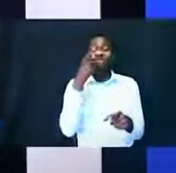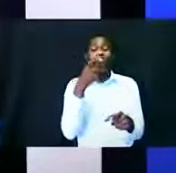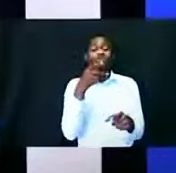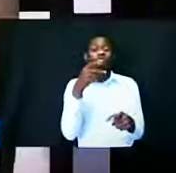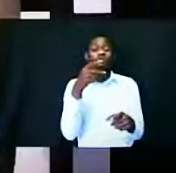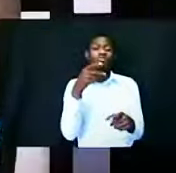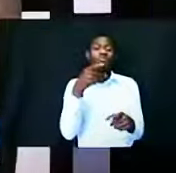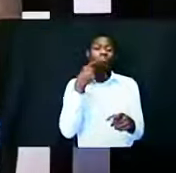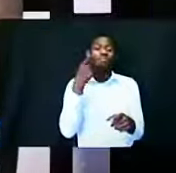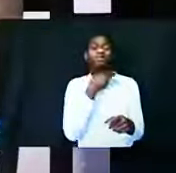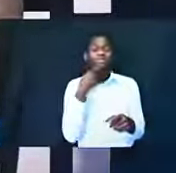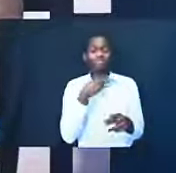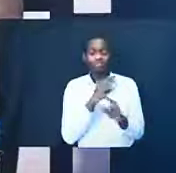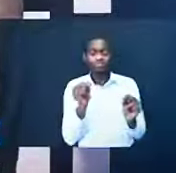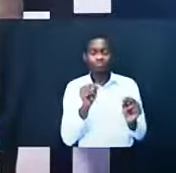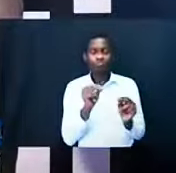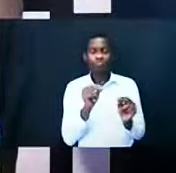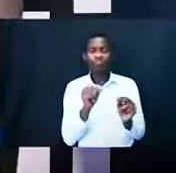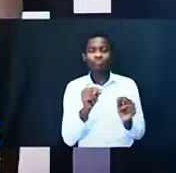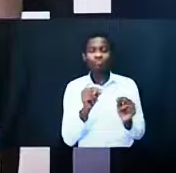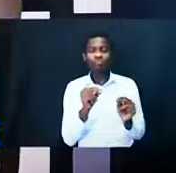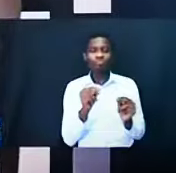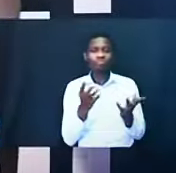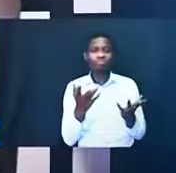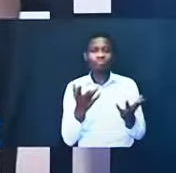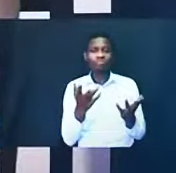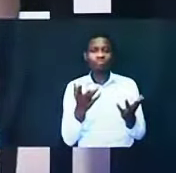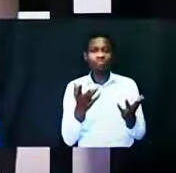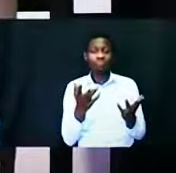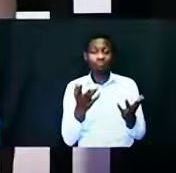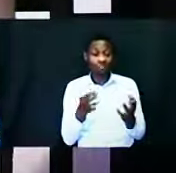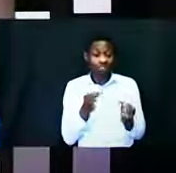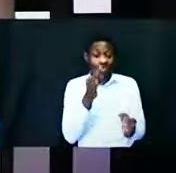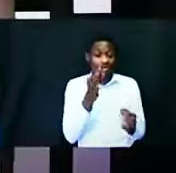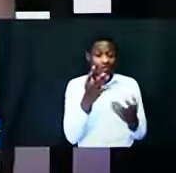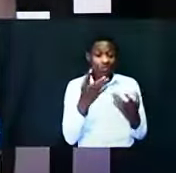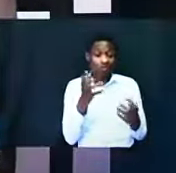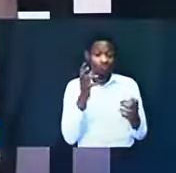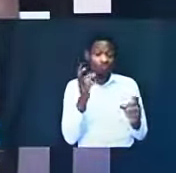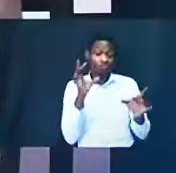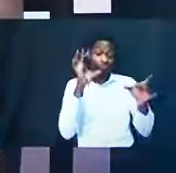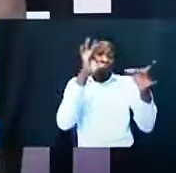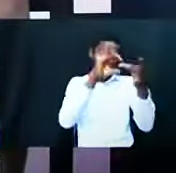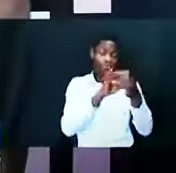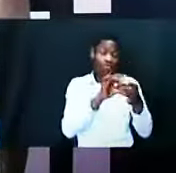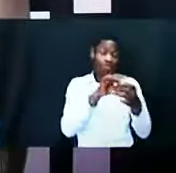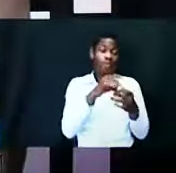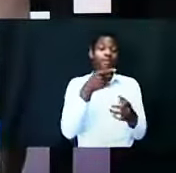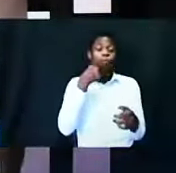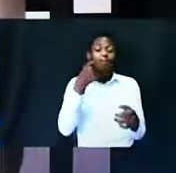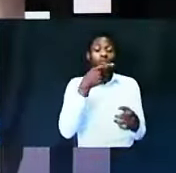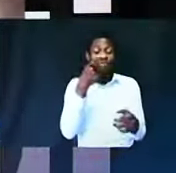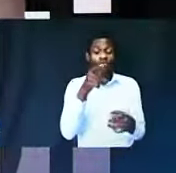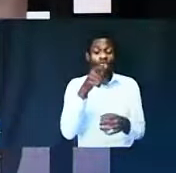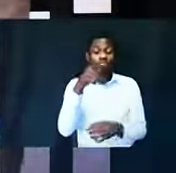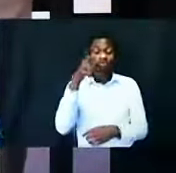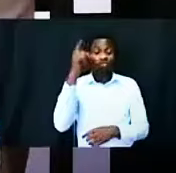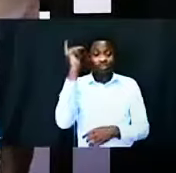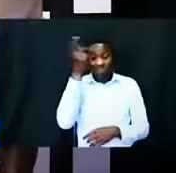earth. If you want to join the politics in the Church of Pentecost, it's up to you.